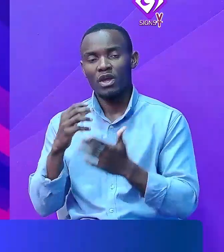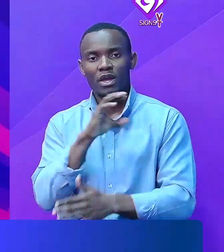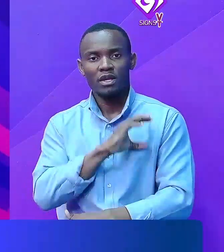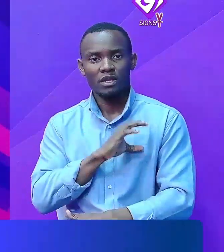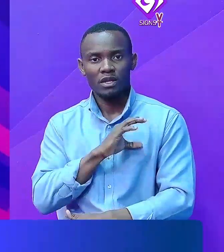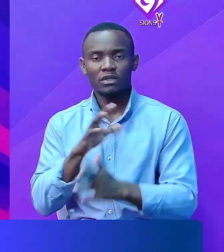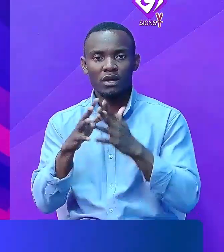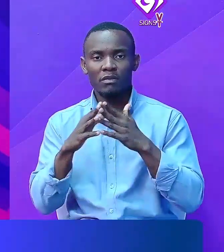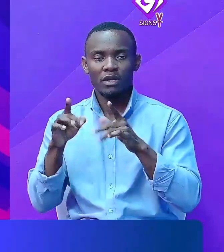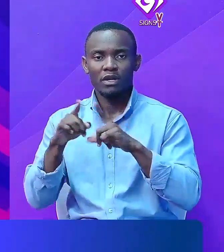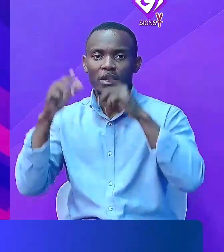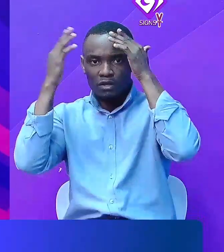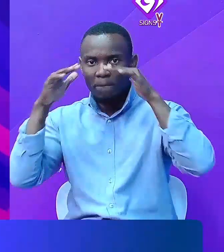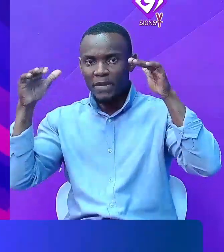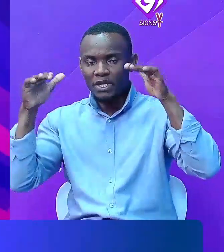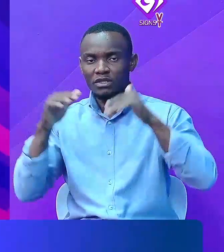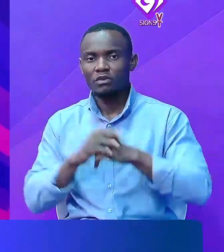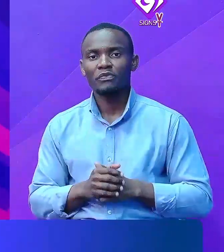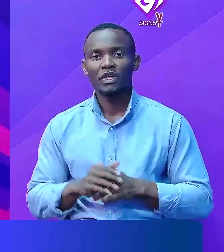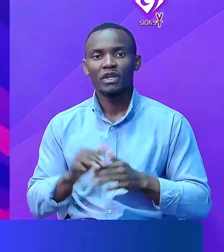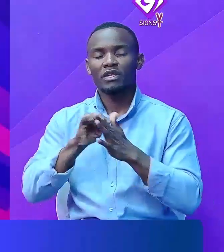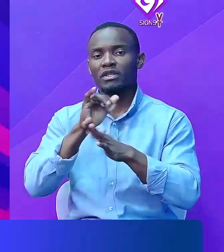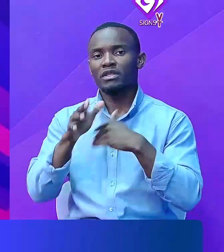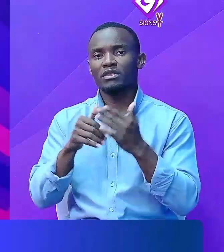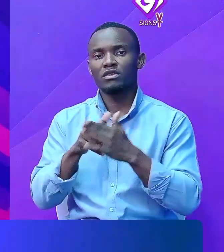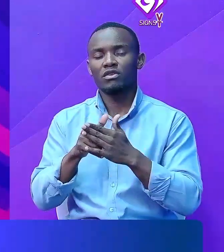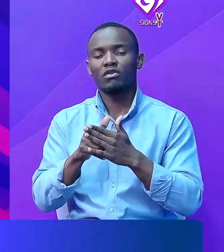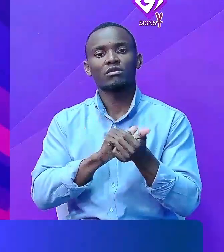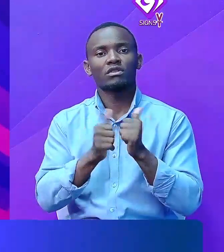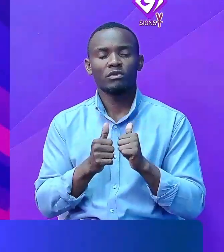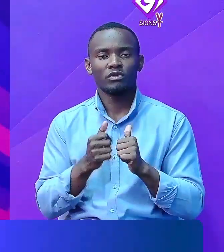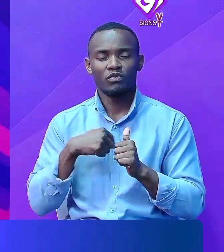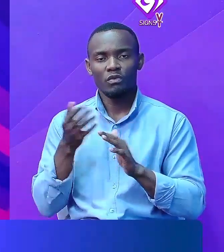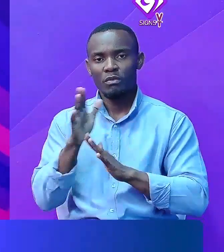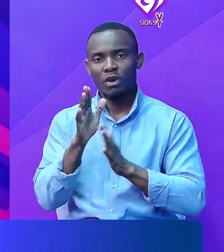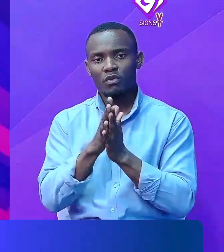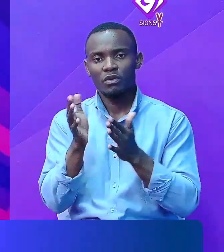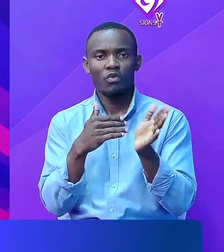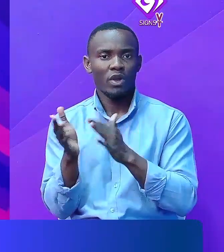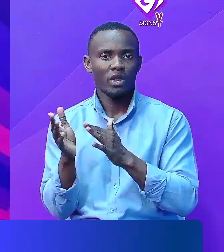sport this morning. When we come back, we're coming back with you with and your morning quote. Give it science.